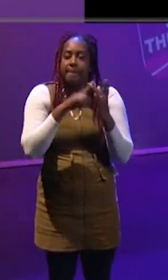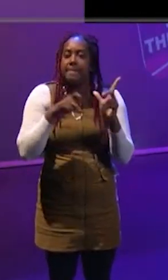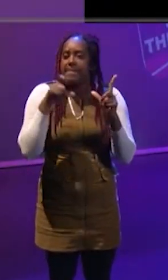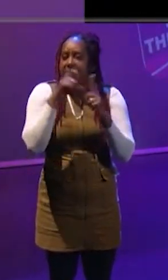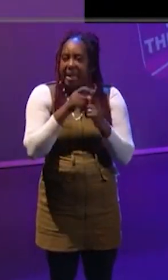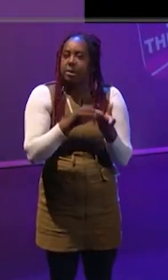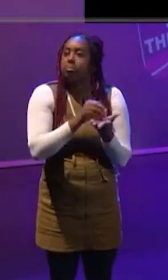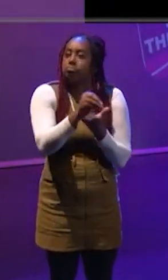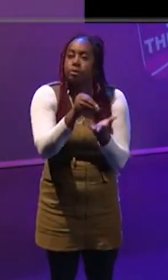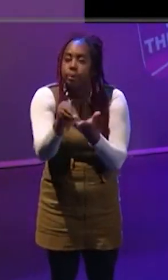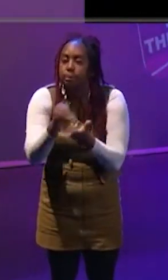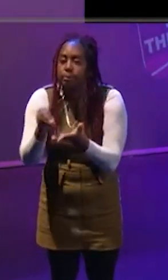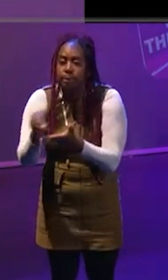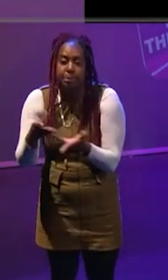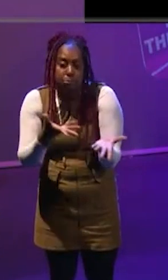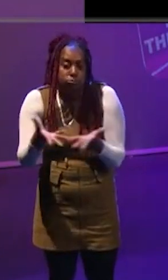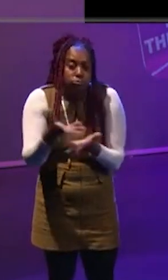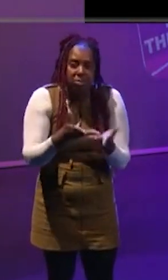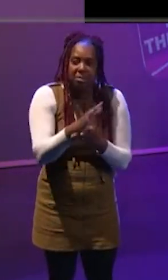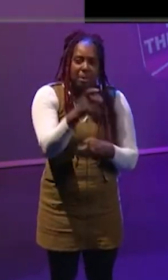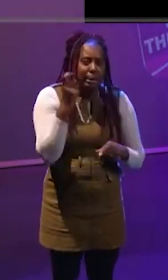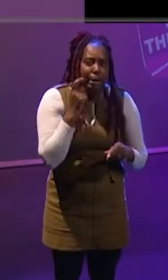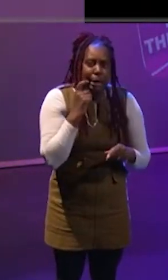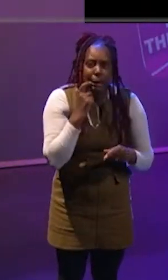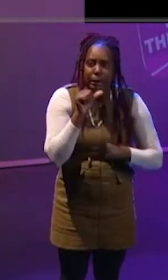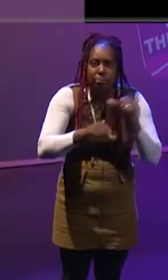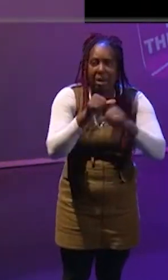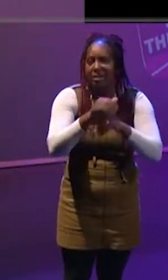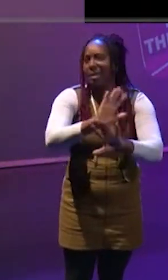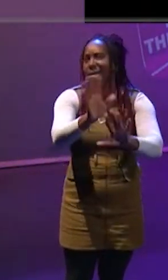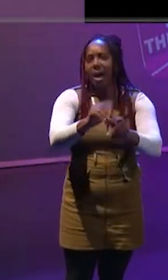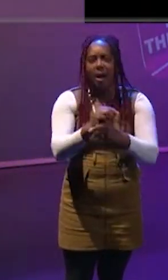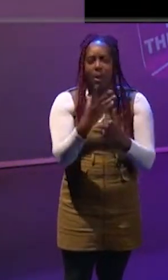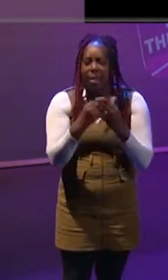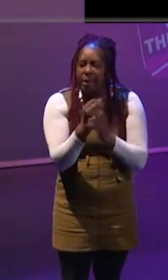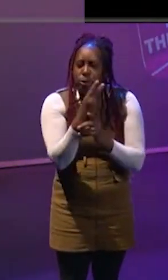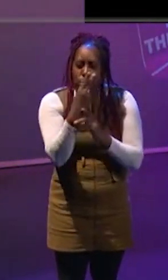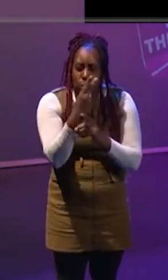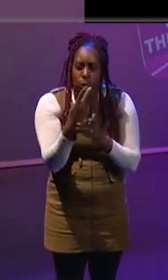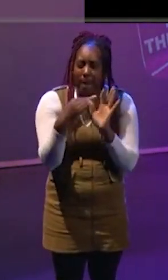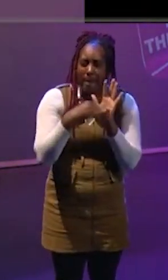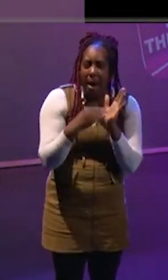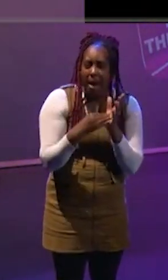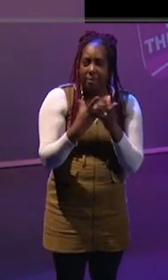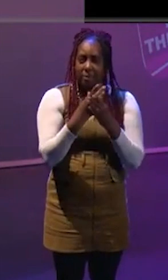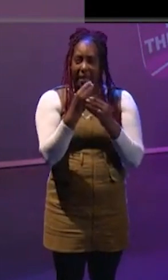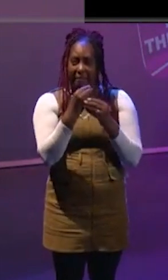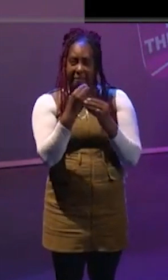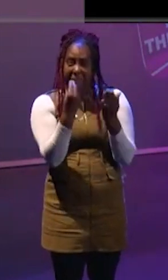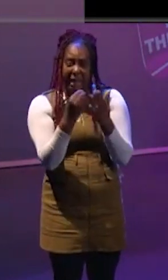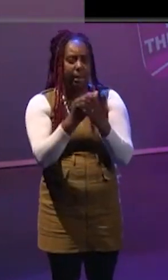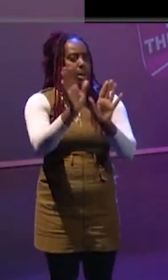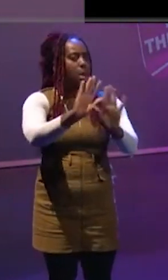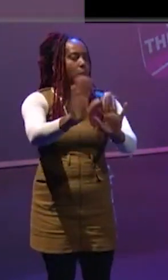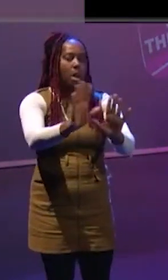to come in, and that wasn't an easy process. I'm not saying like within 2 months we had thousands of pounds. Like, they take time and energy. And what we then did is